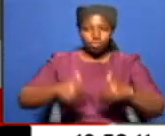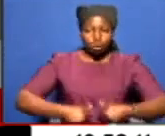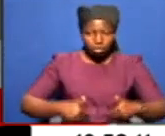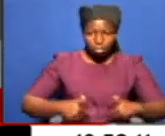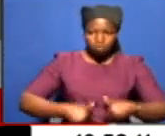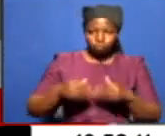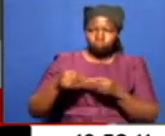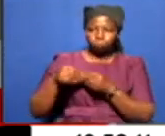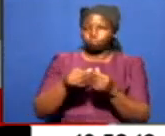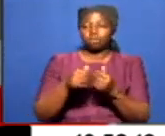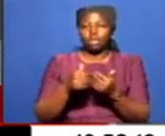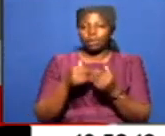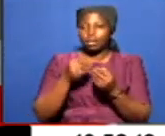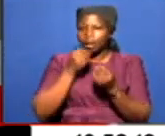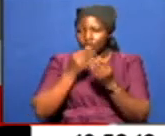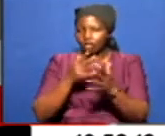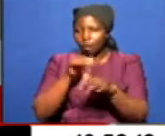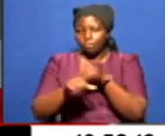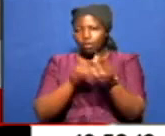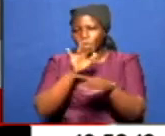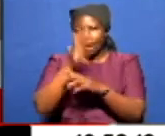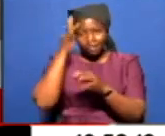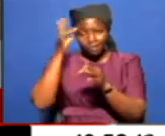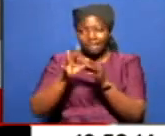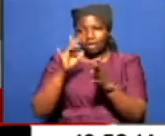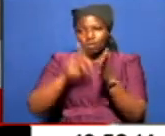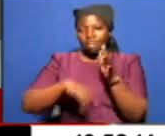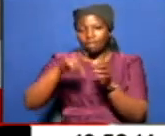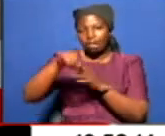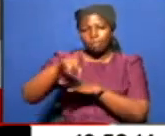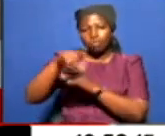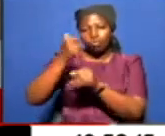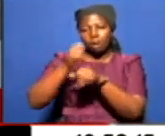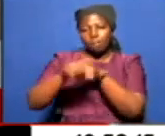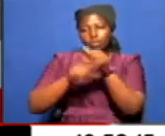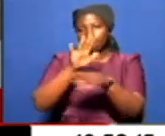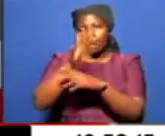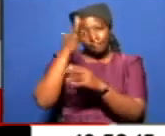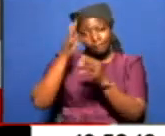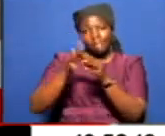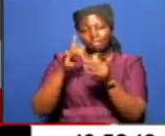about their faith and what they are supposed to do about their faith. Then now we